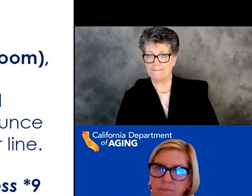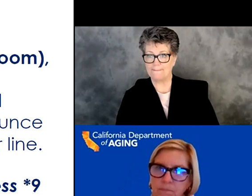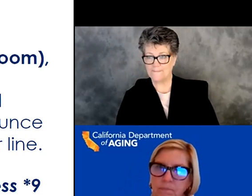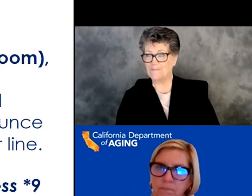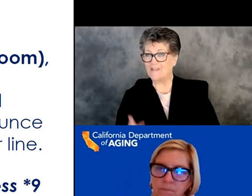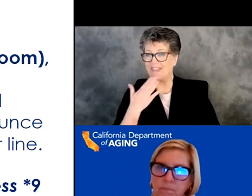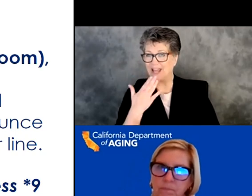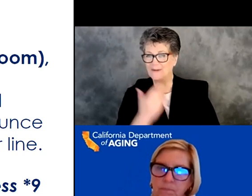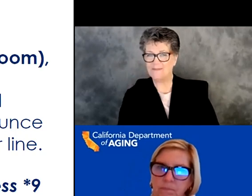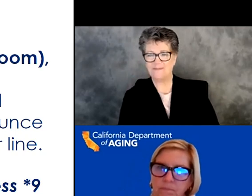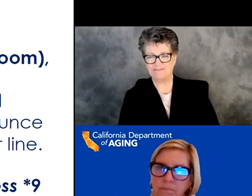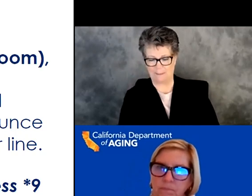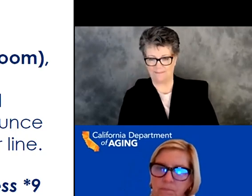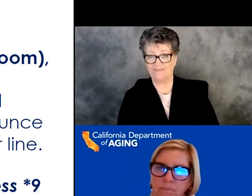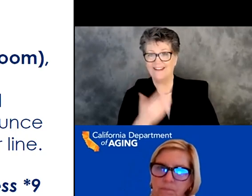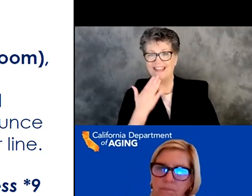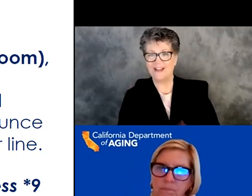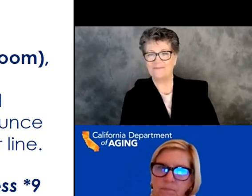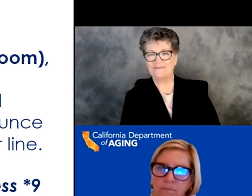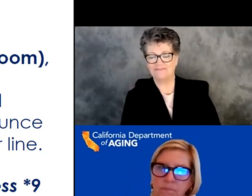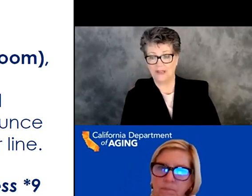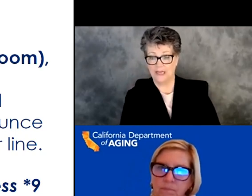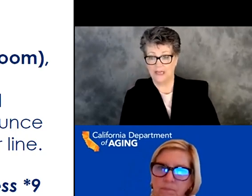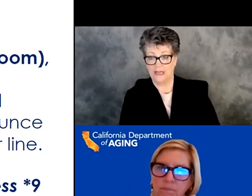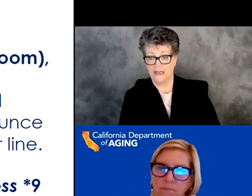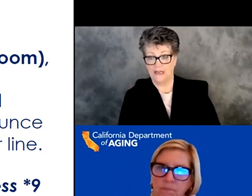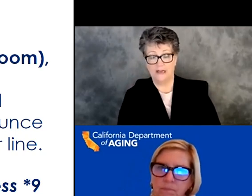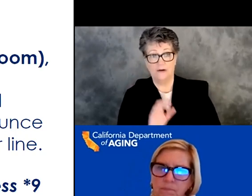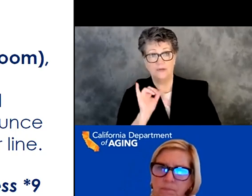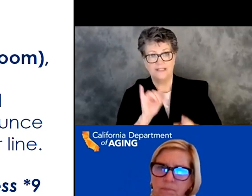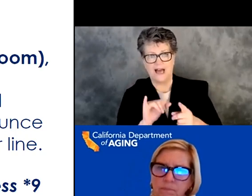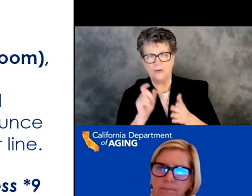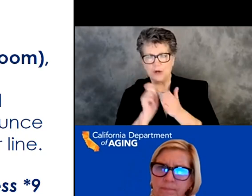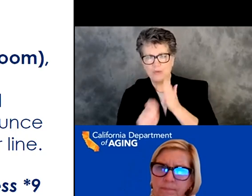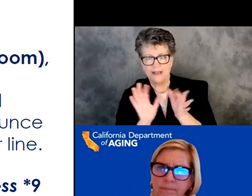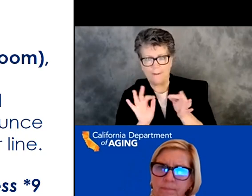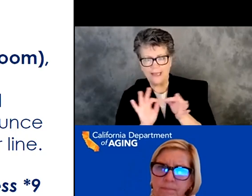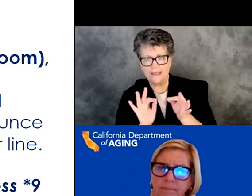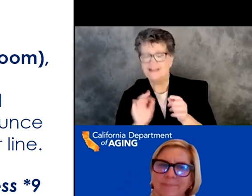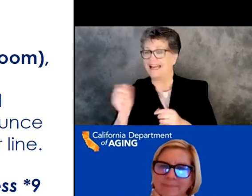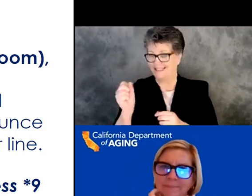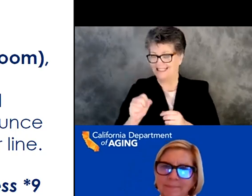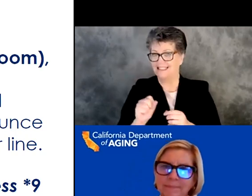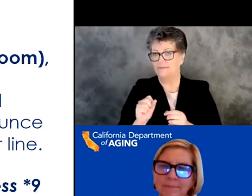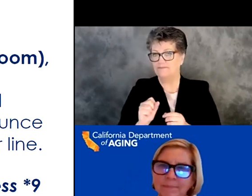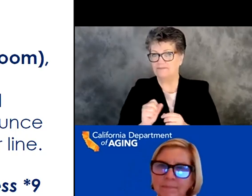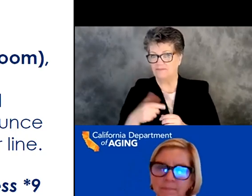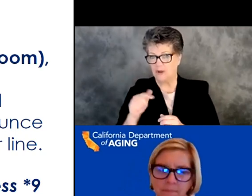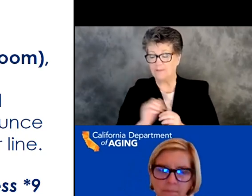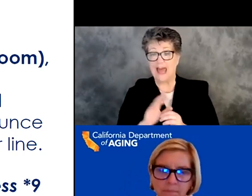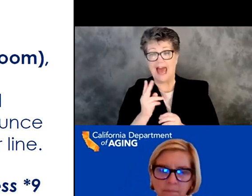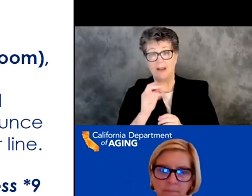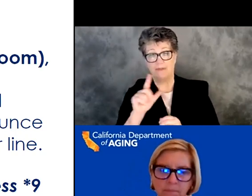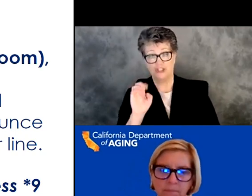Thank you. Thank you. That was a written comment? Yes. And Michelle